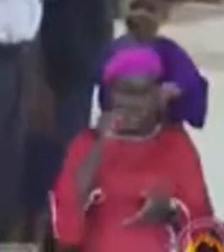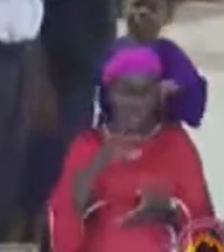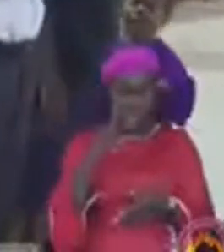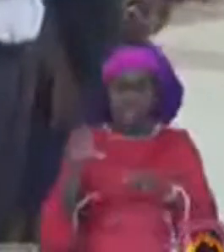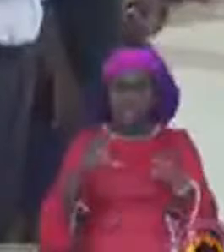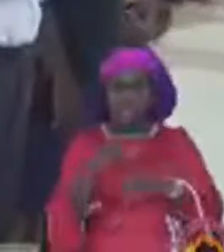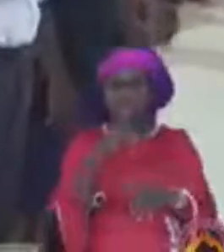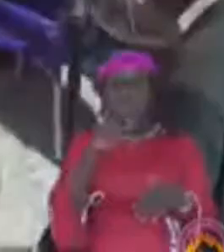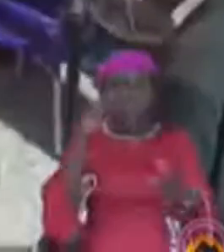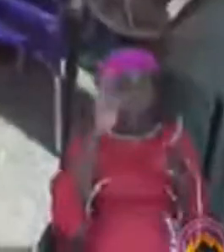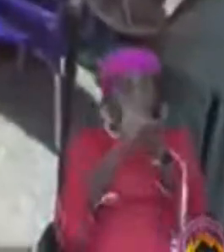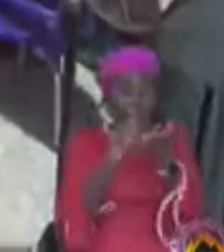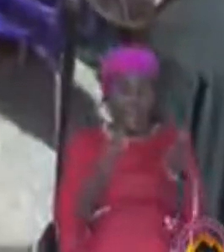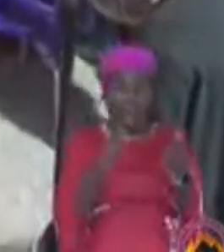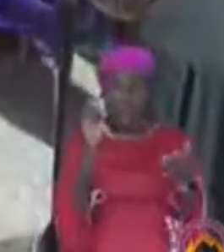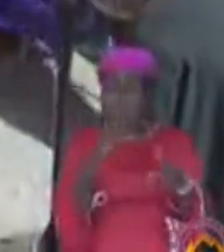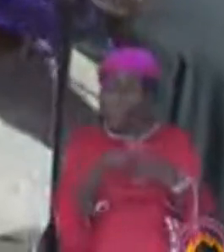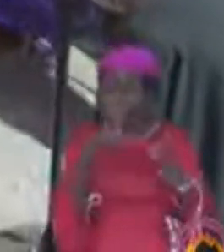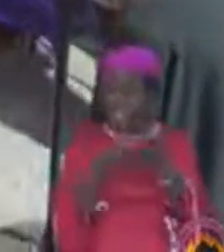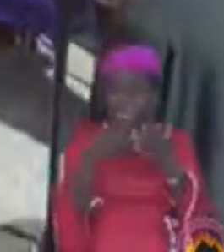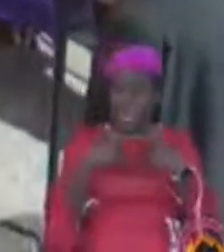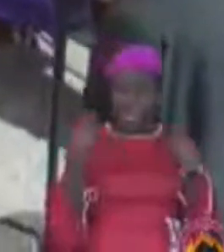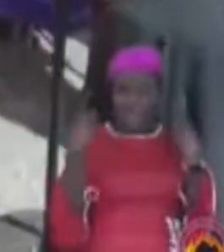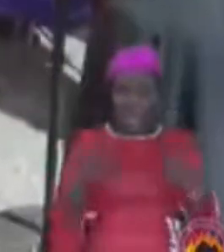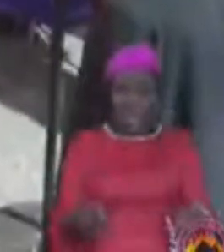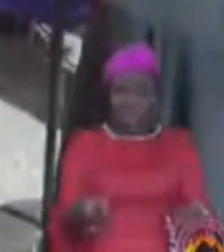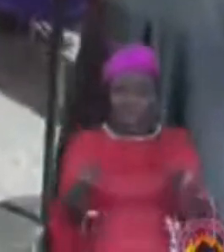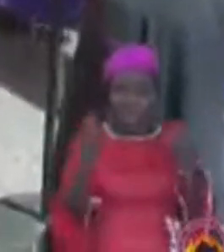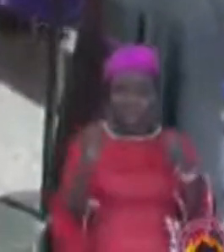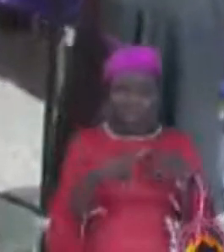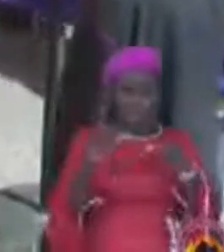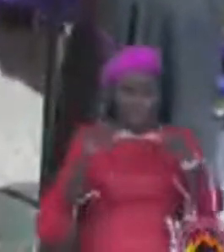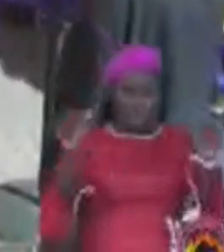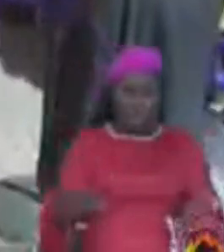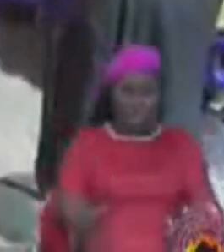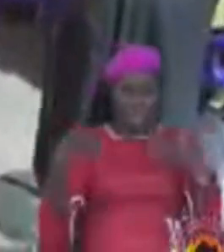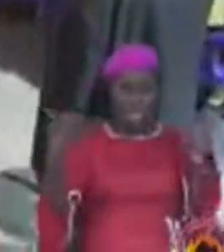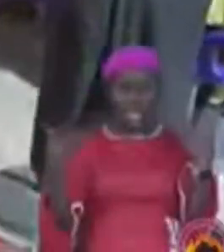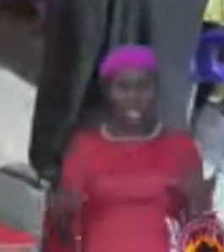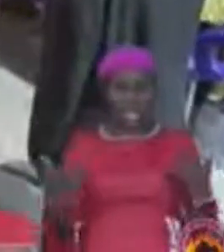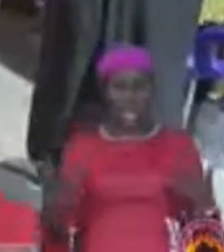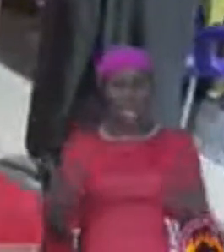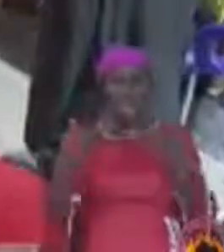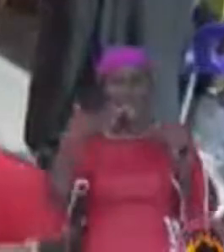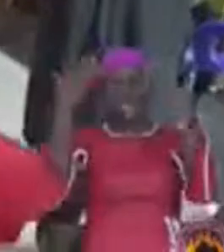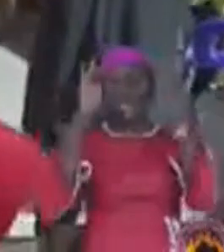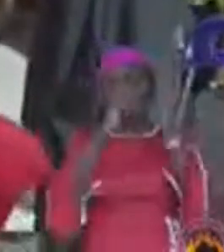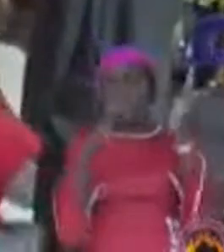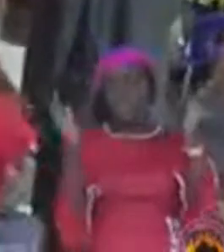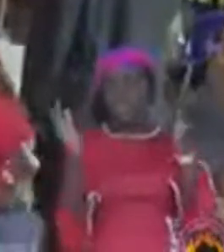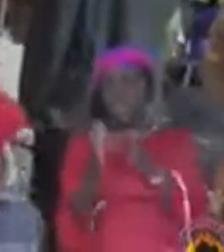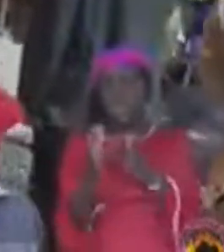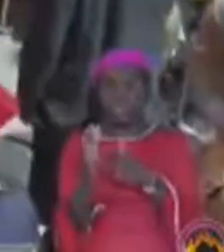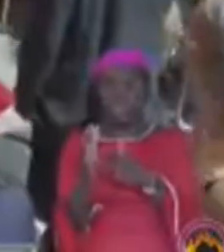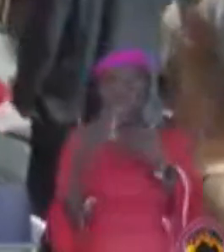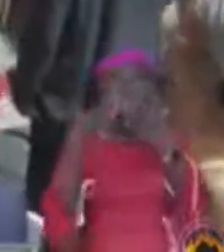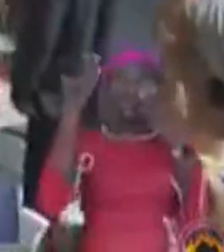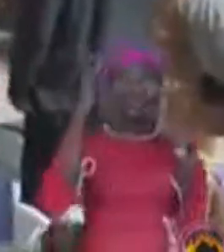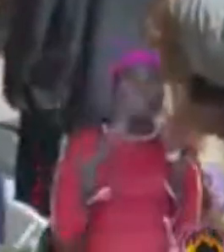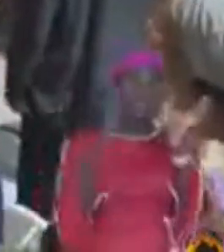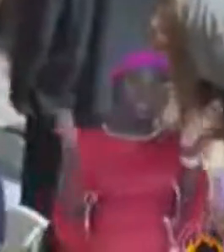it has happened. Find a way quickly to this altar. Thank you, Jesus. Thank